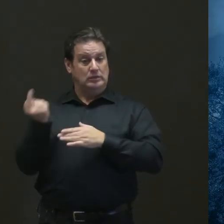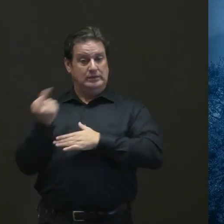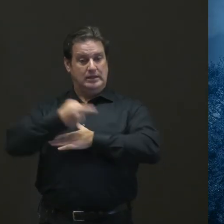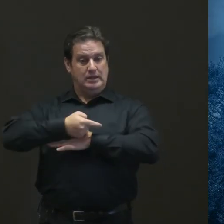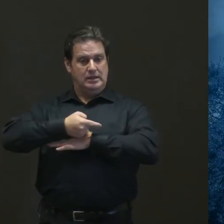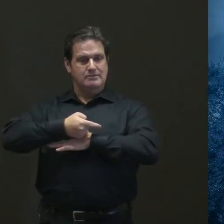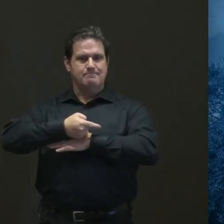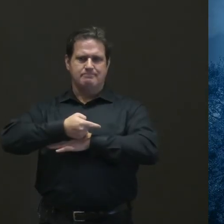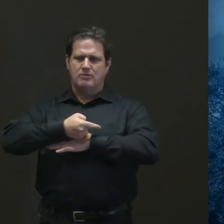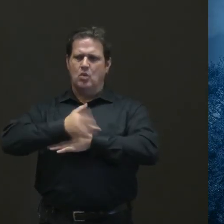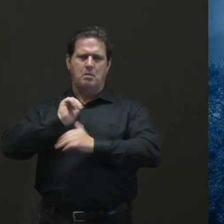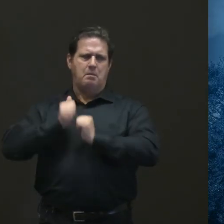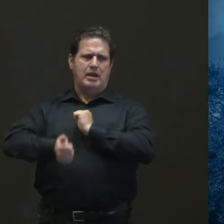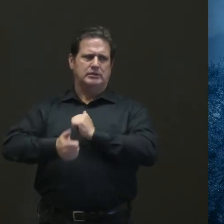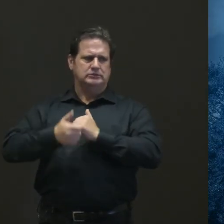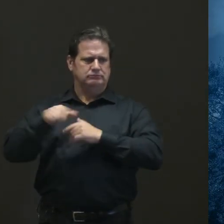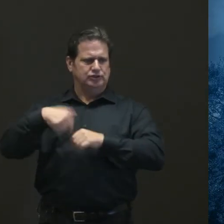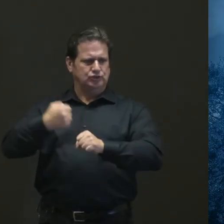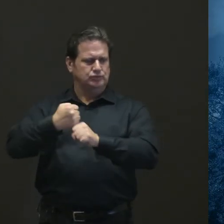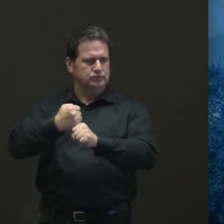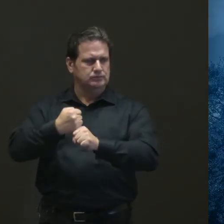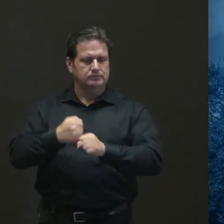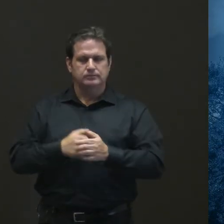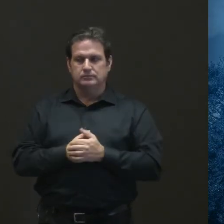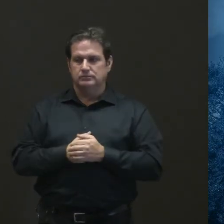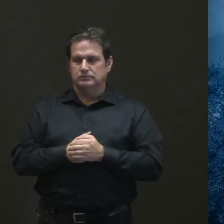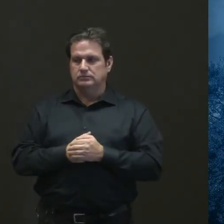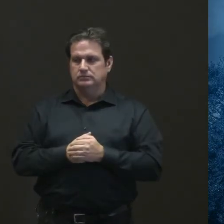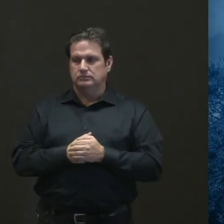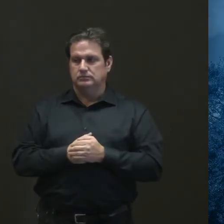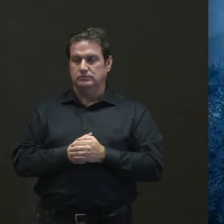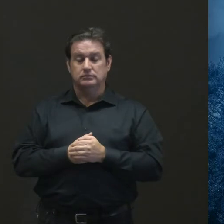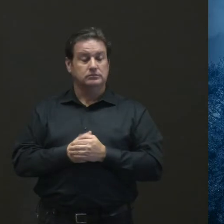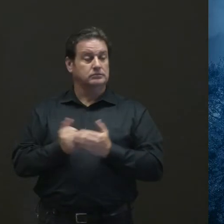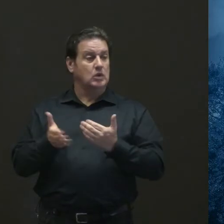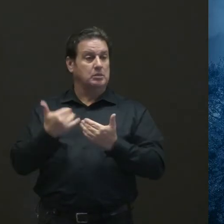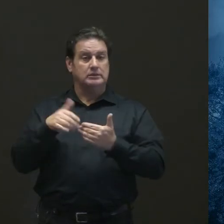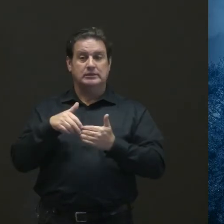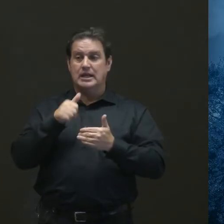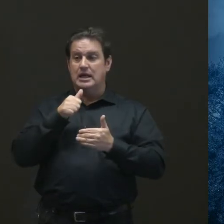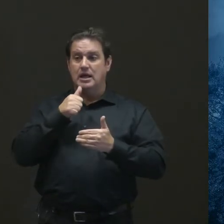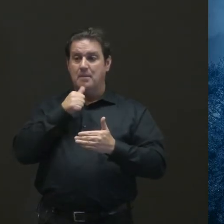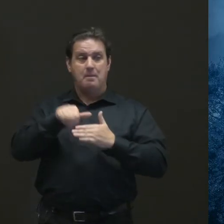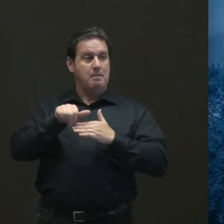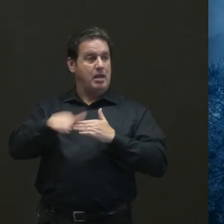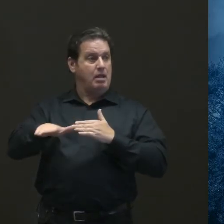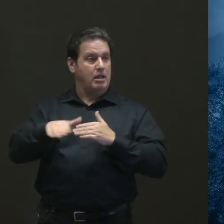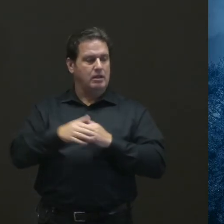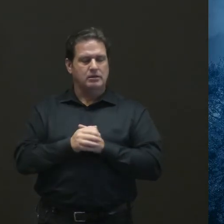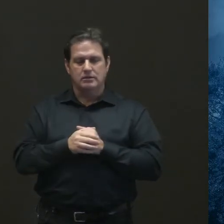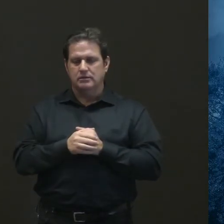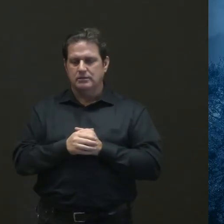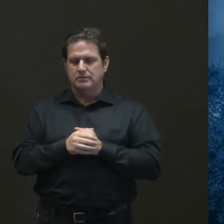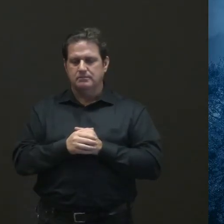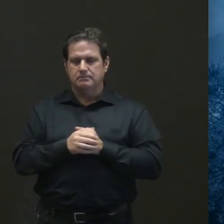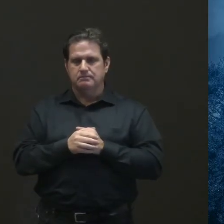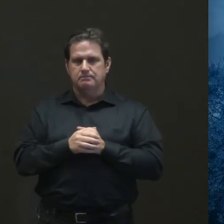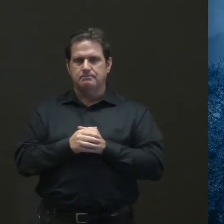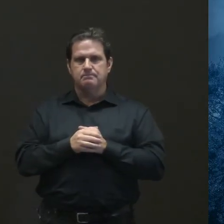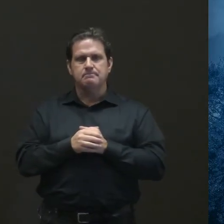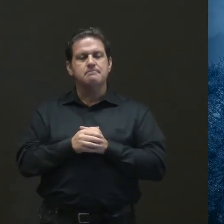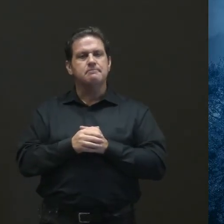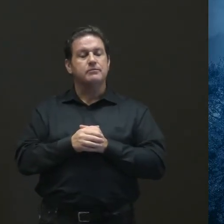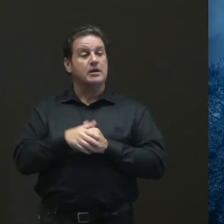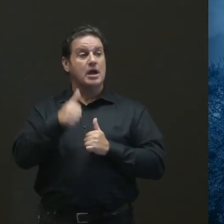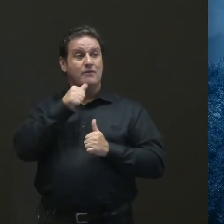We're gonna pass that, almost reached it in absentee balloting. So the point is that vote